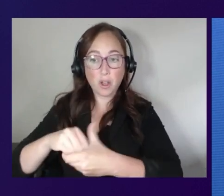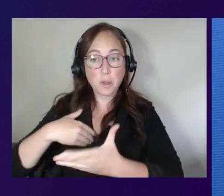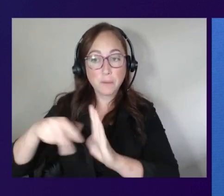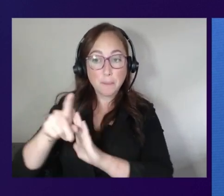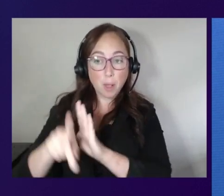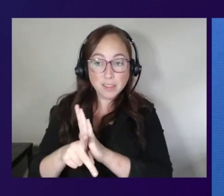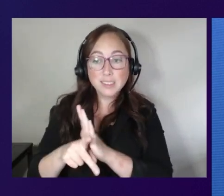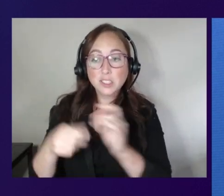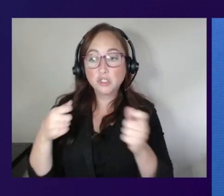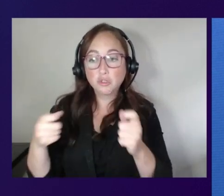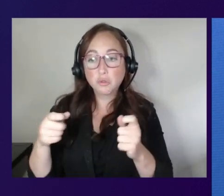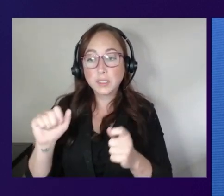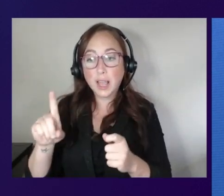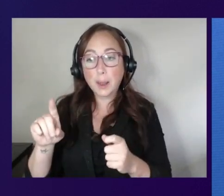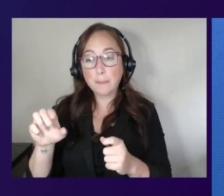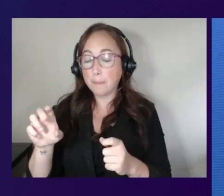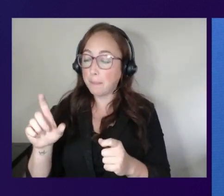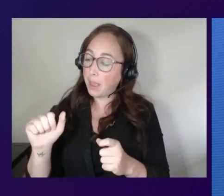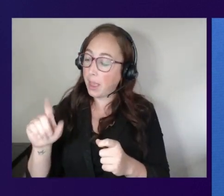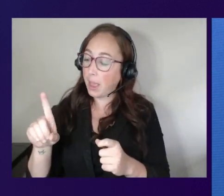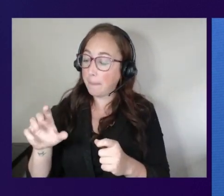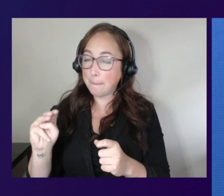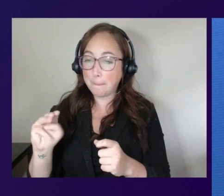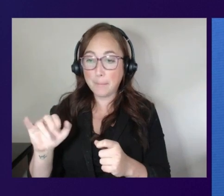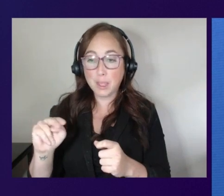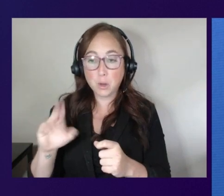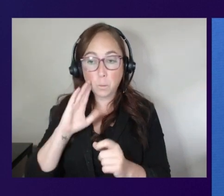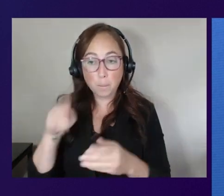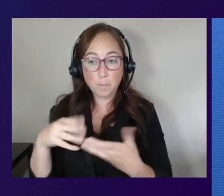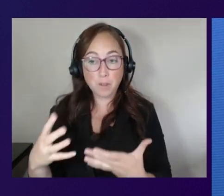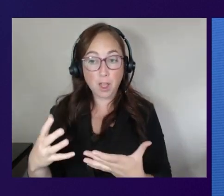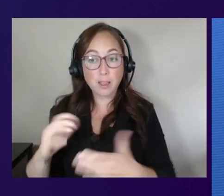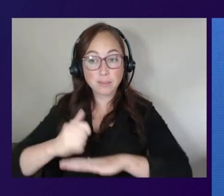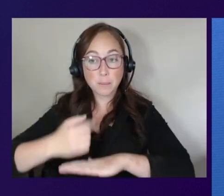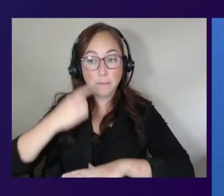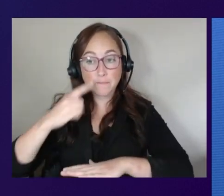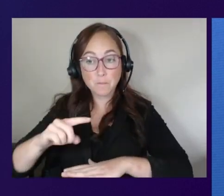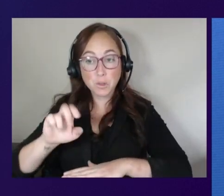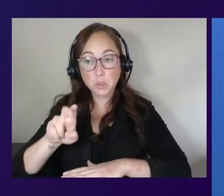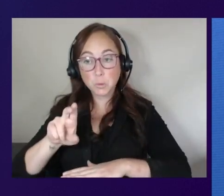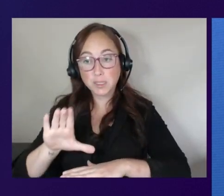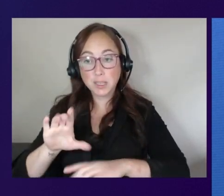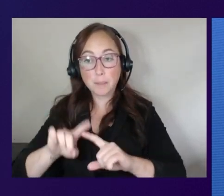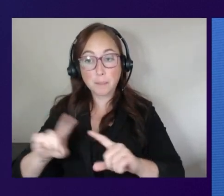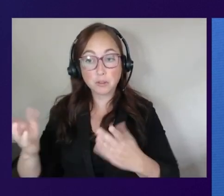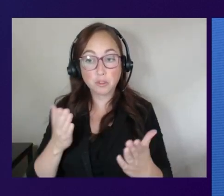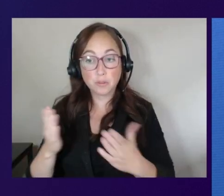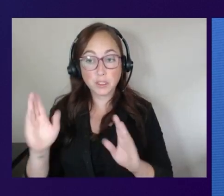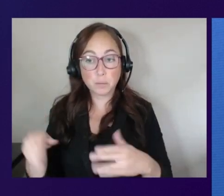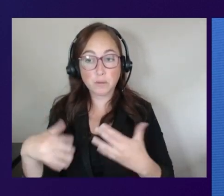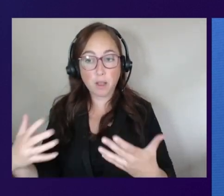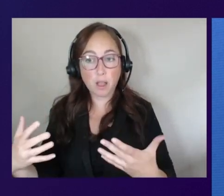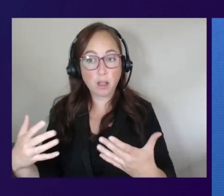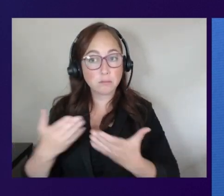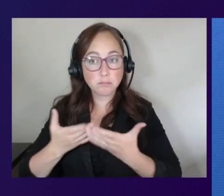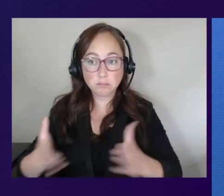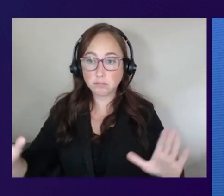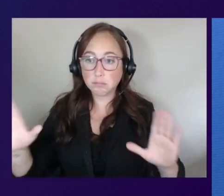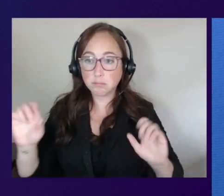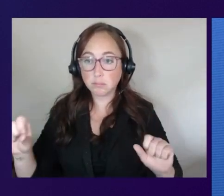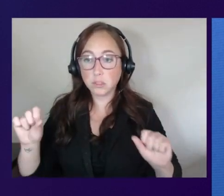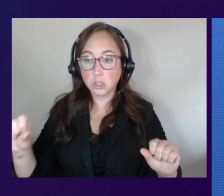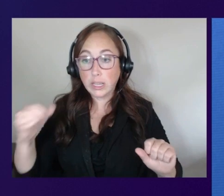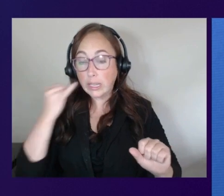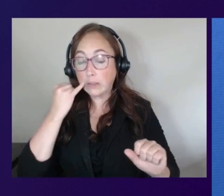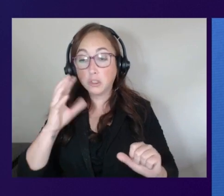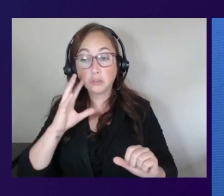admins can provide to their end users, but the service provides the full capabilities. And so if you're talking about the experience where